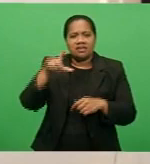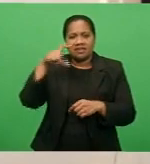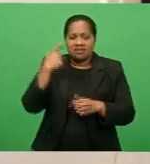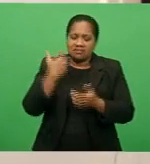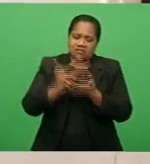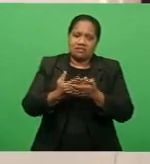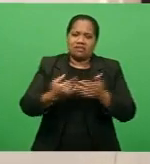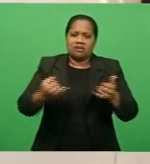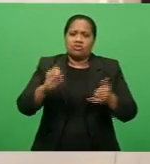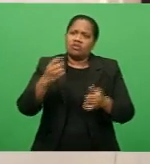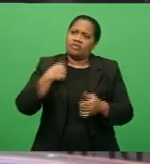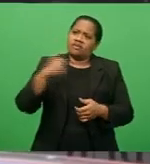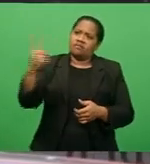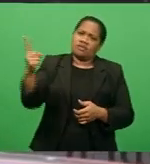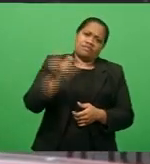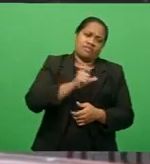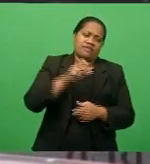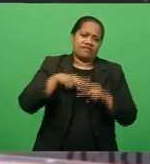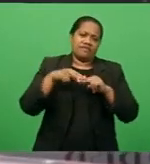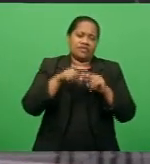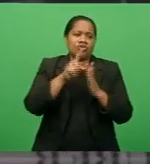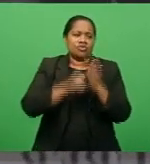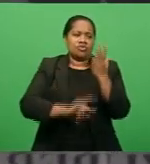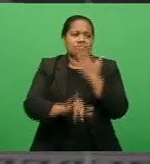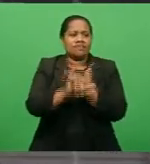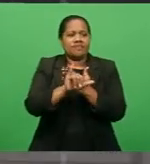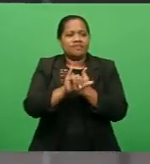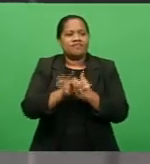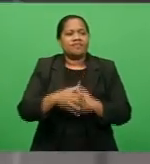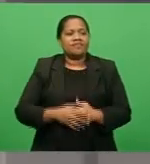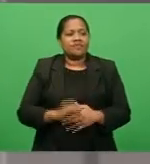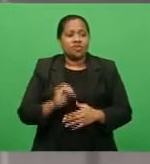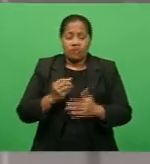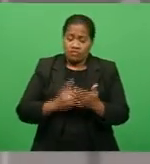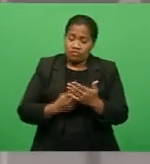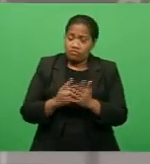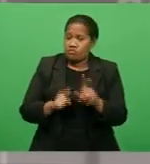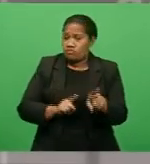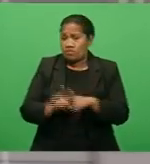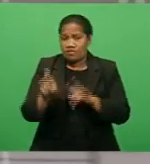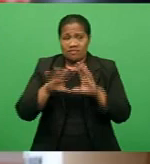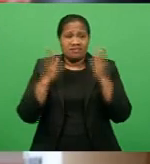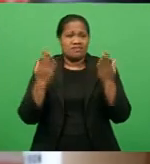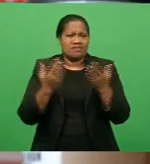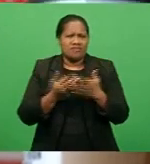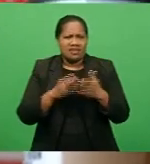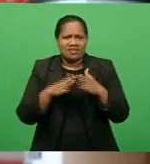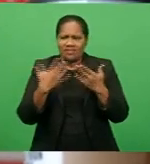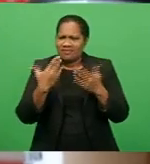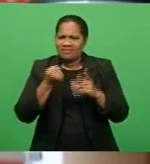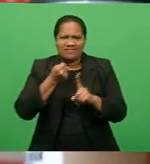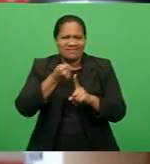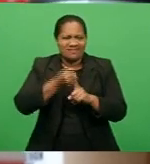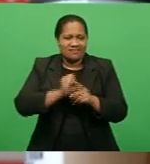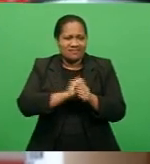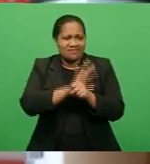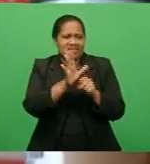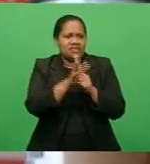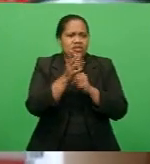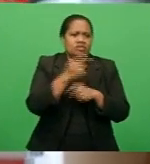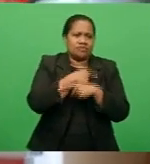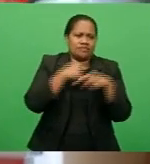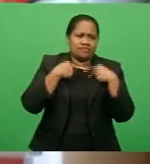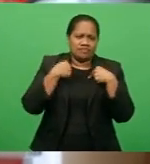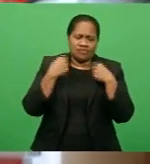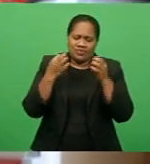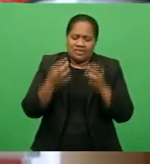back to Fiji in July. While most of the world was reeling from the financial impacts of the coronavirus, Hamid decided to open a